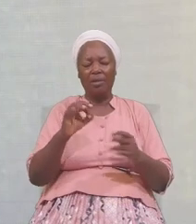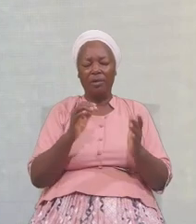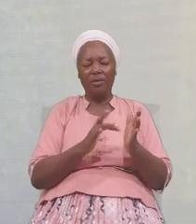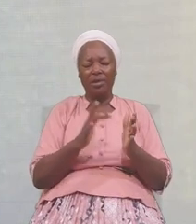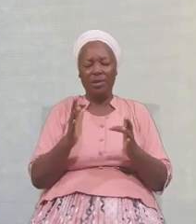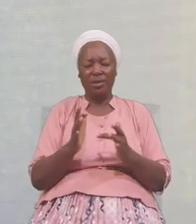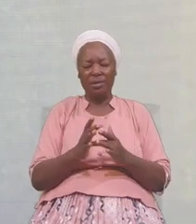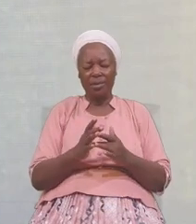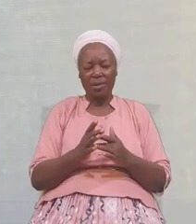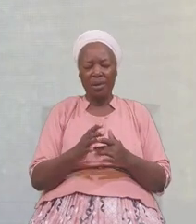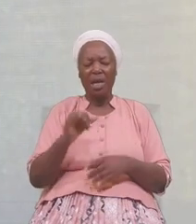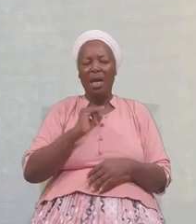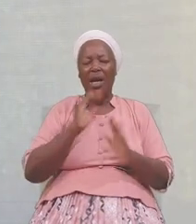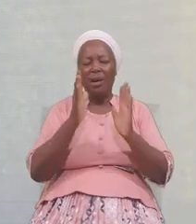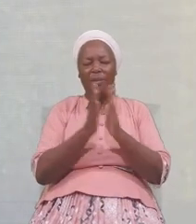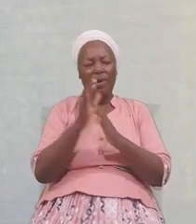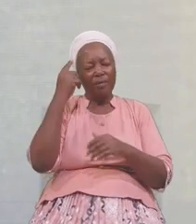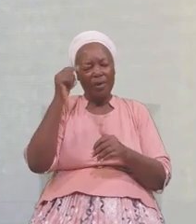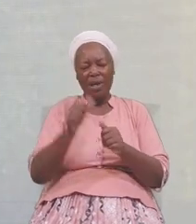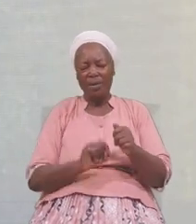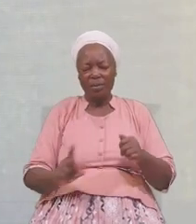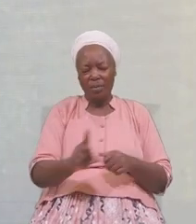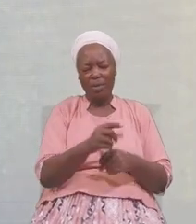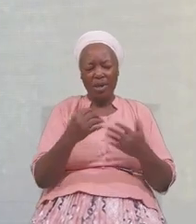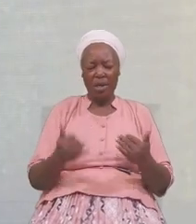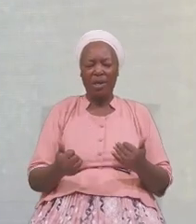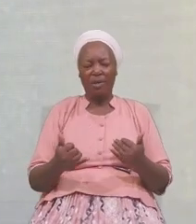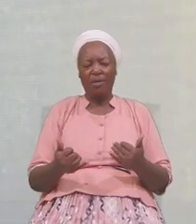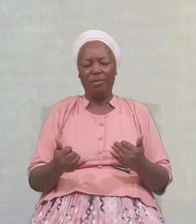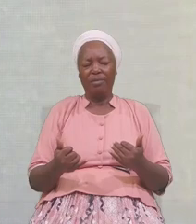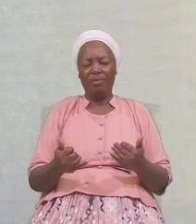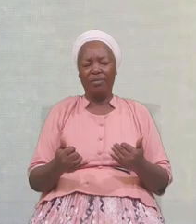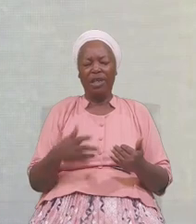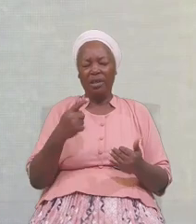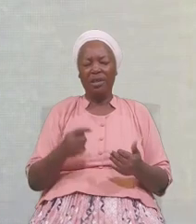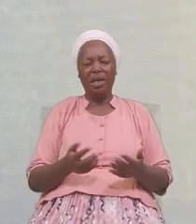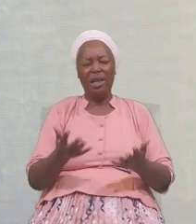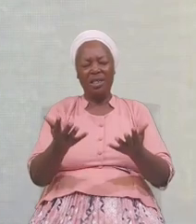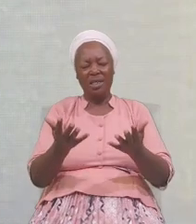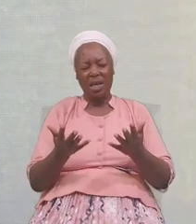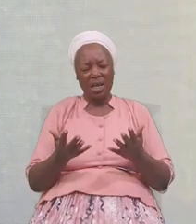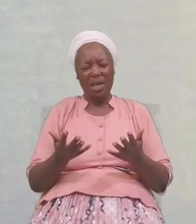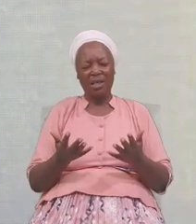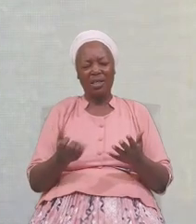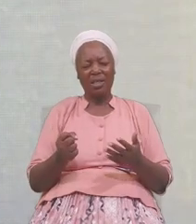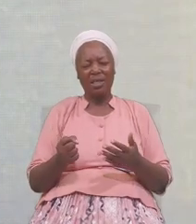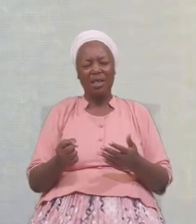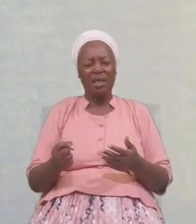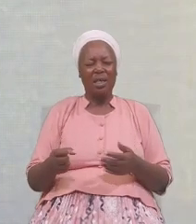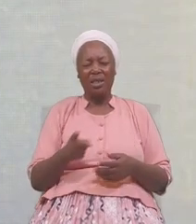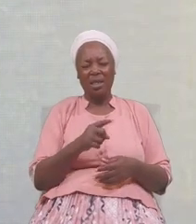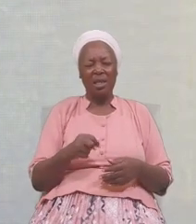Jesus, I pray for everyone now. They desire, they